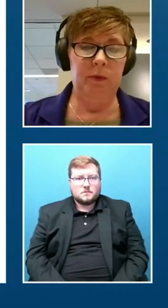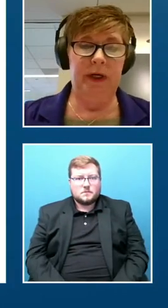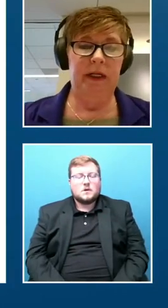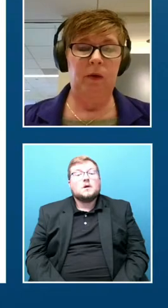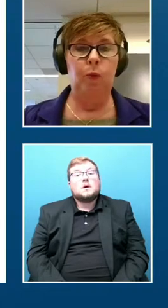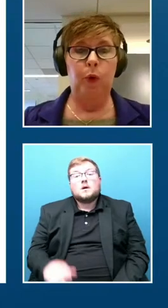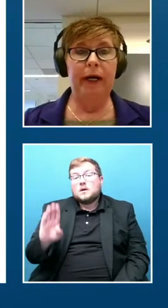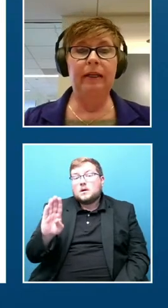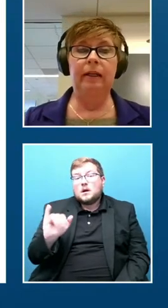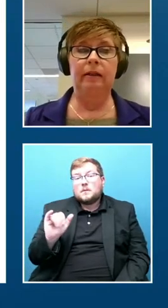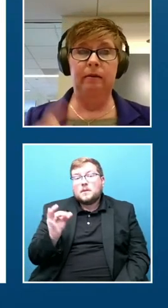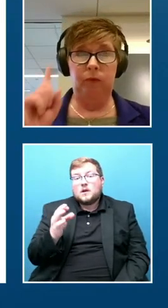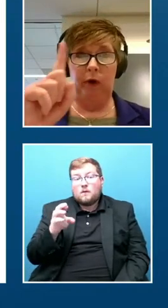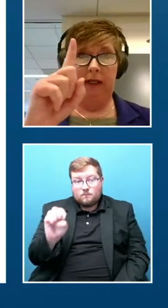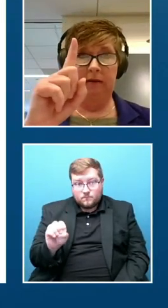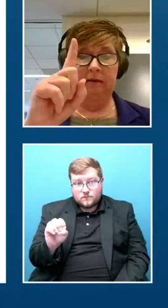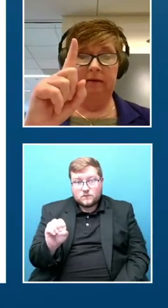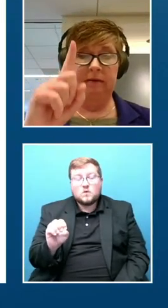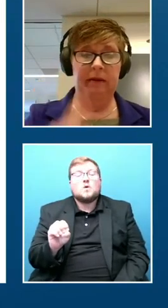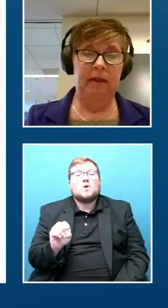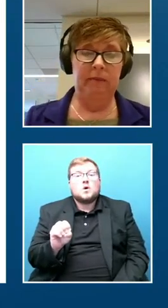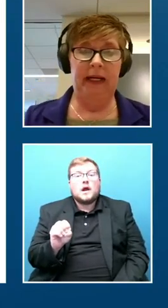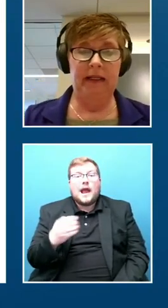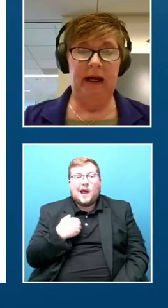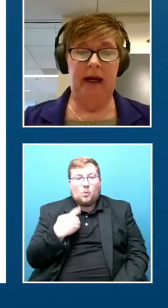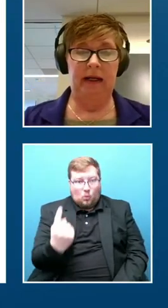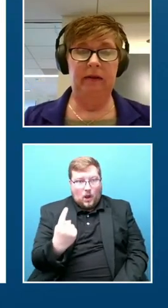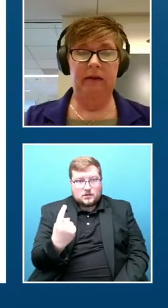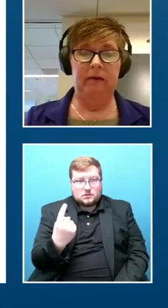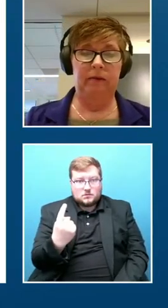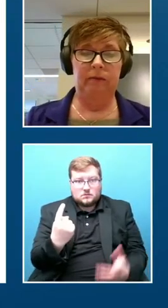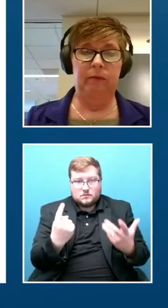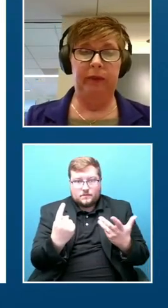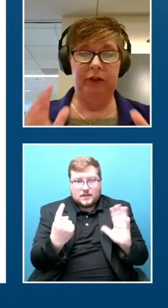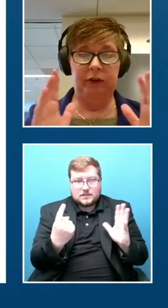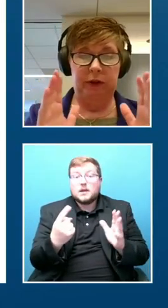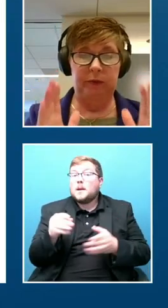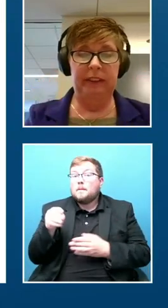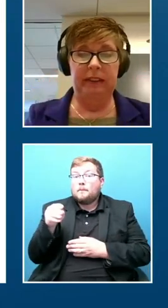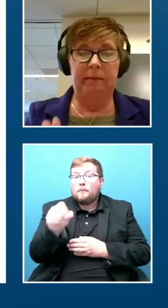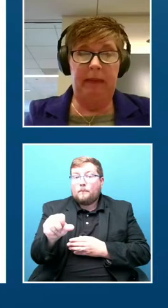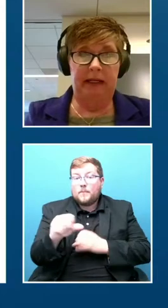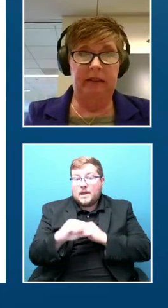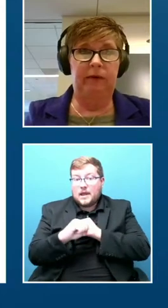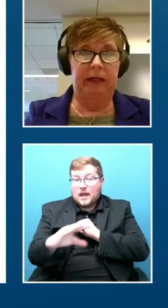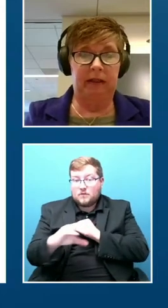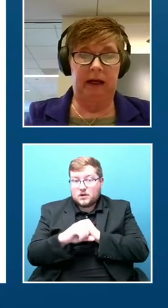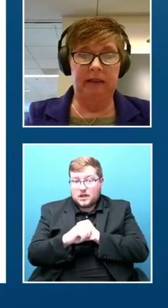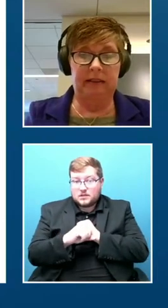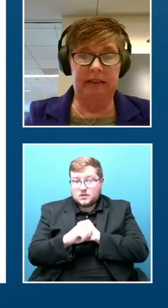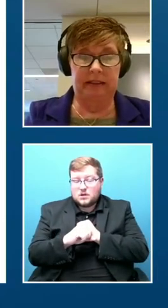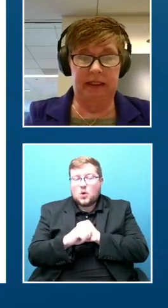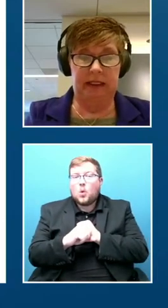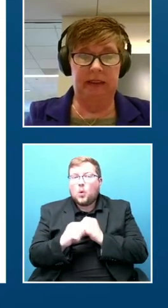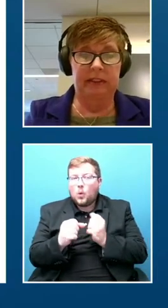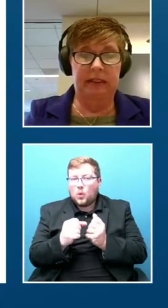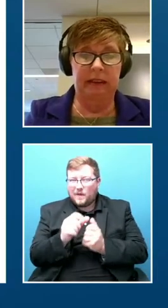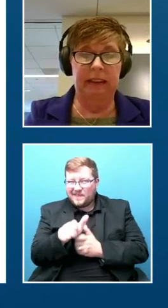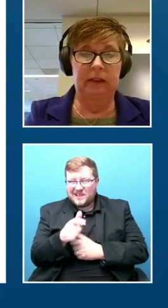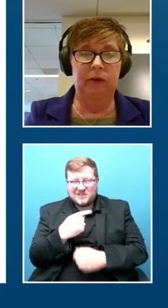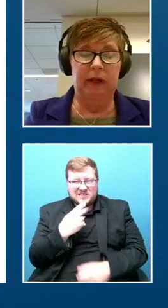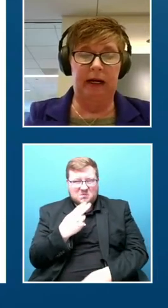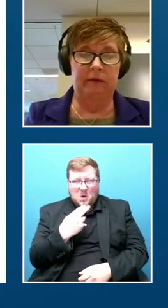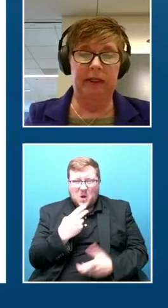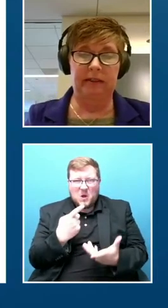BF4 ran one paid ad, which you would need a magnifying glass to see. It was in